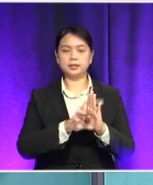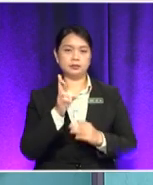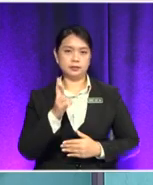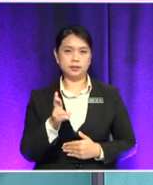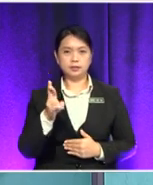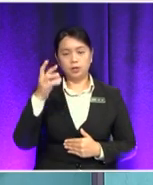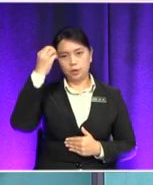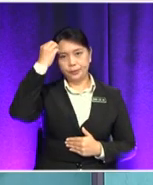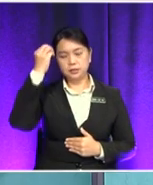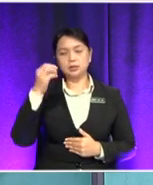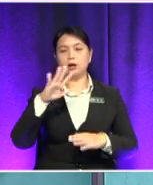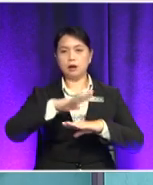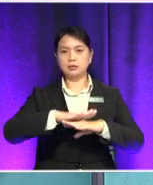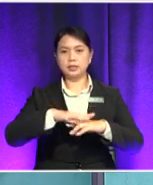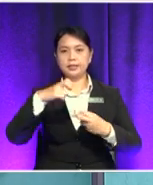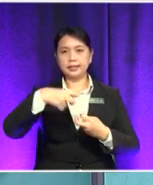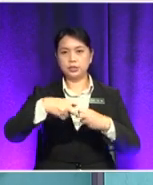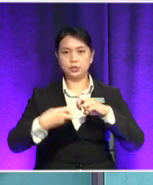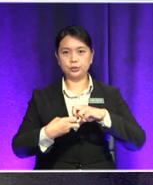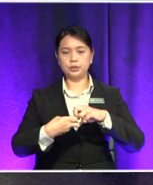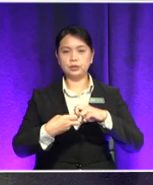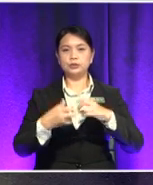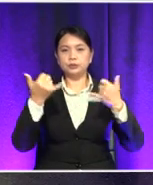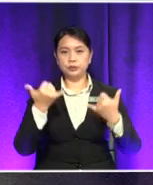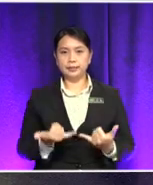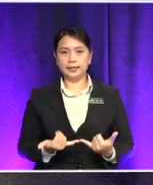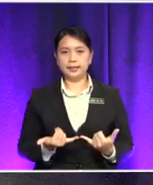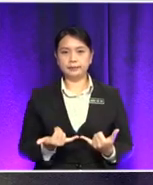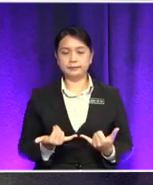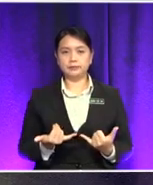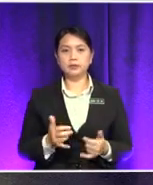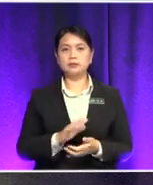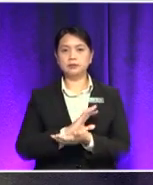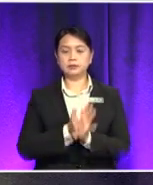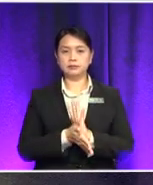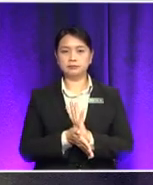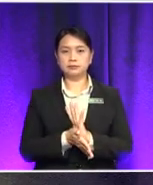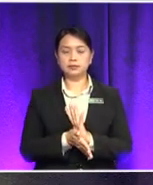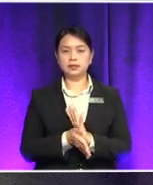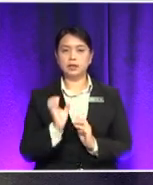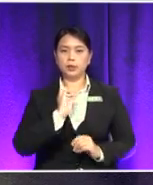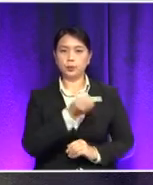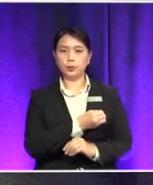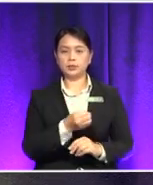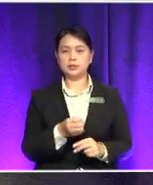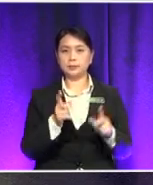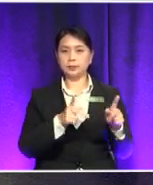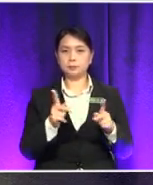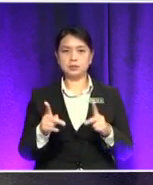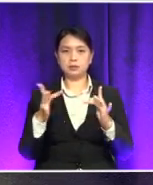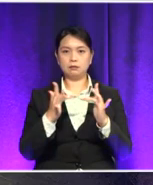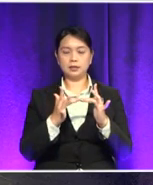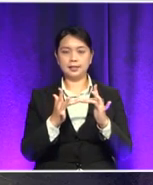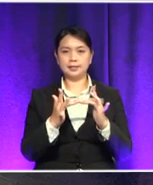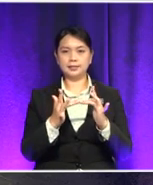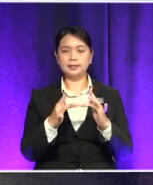the issues for today. All right, that is superb. And of course, our pupils online, they did so well. I didn't